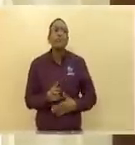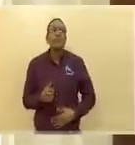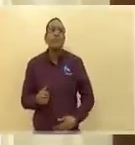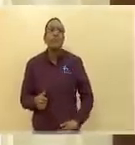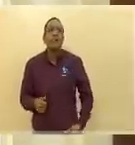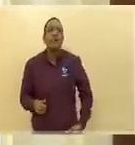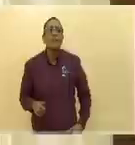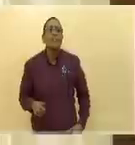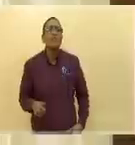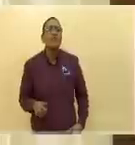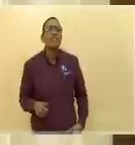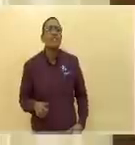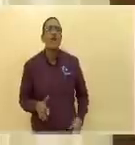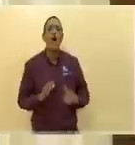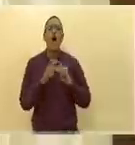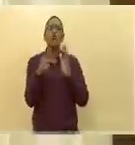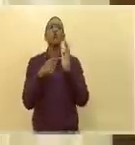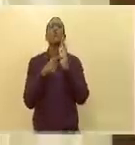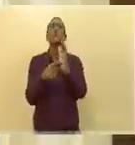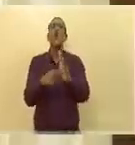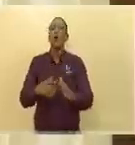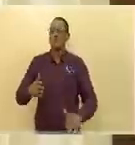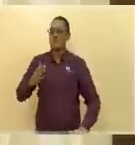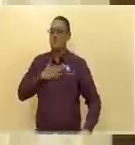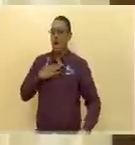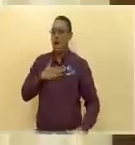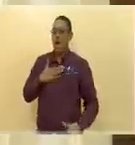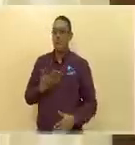what do you have to show that this is the land of your birth?